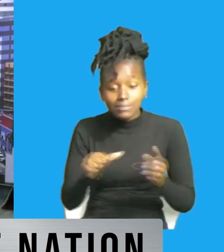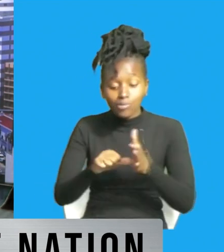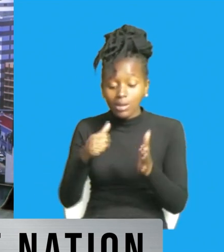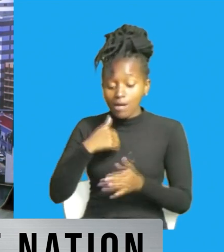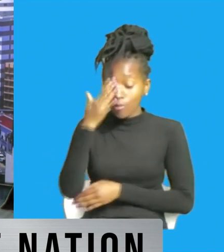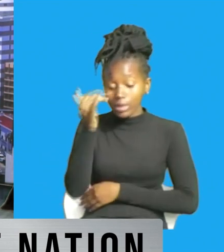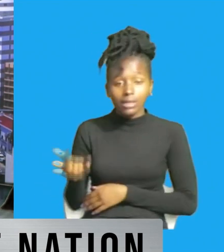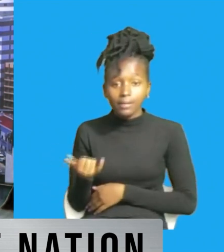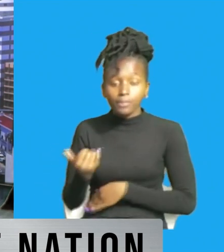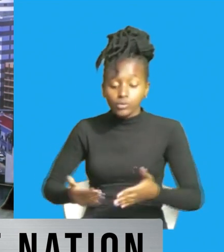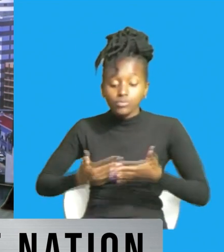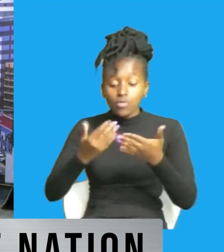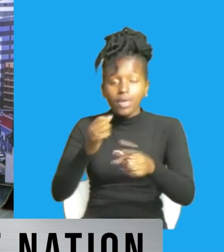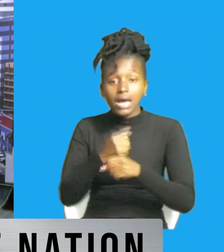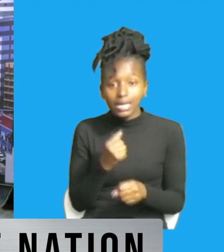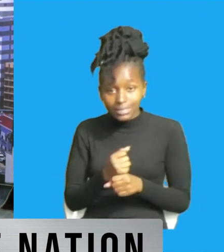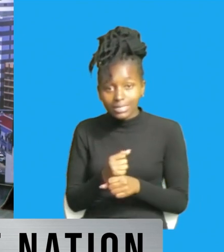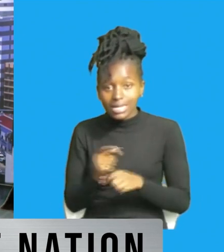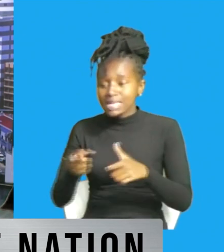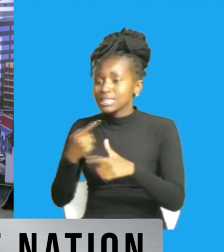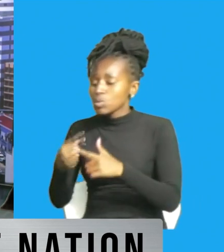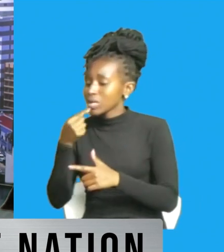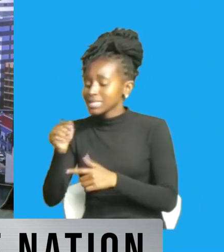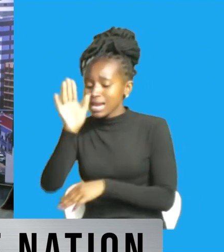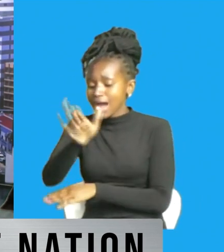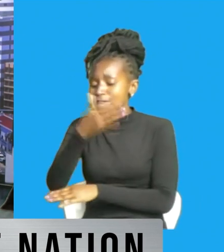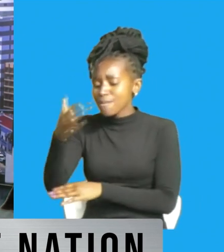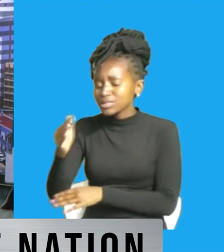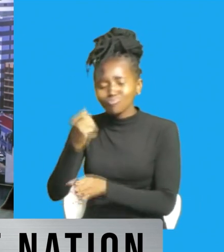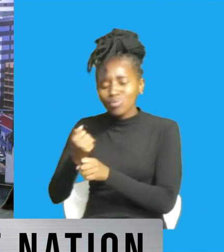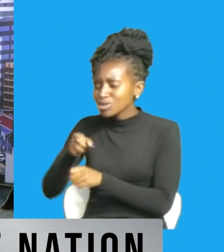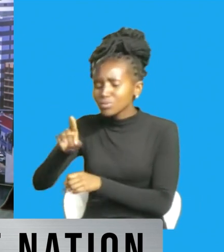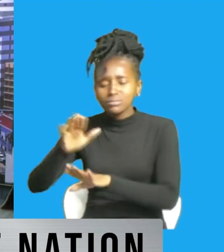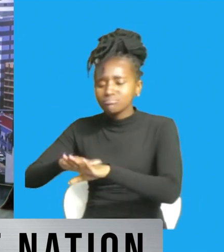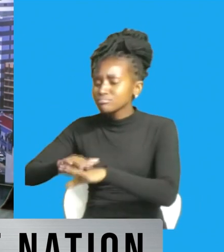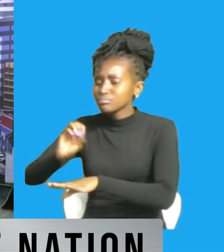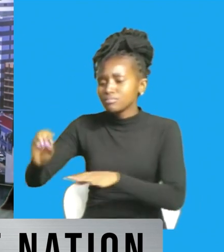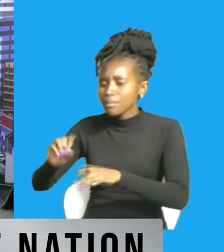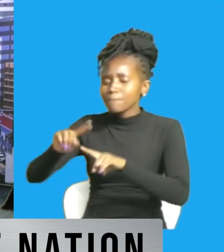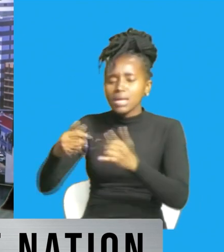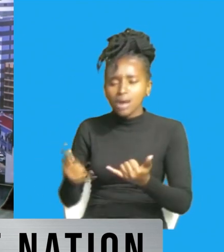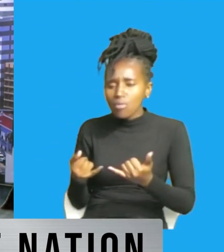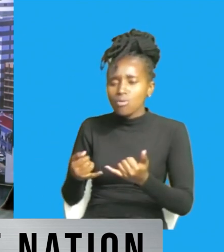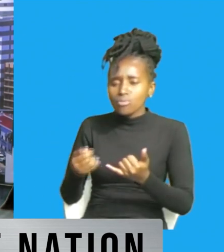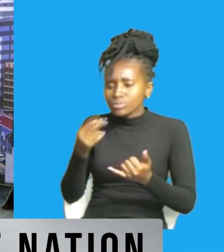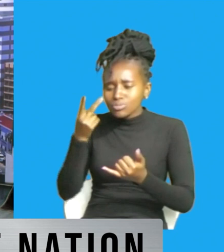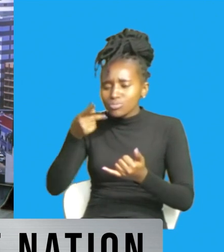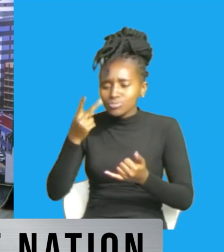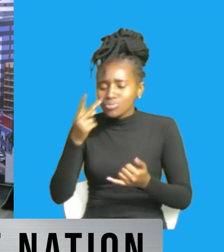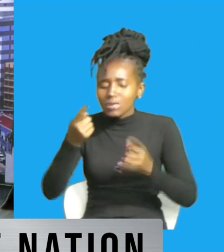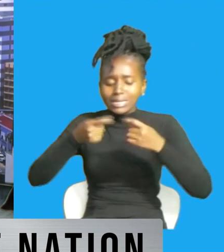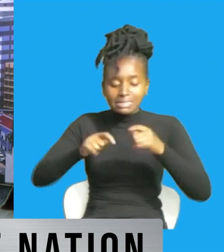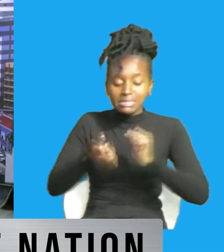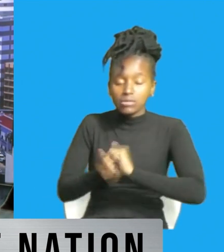nafasi wakaambia serikali hapana, hiki tujafanya vizuri, fanya hivi vizuri, fanya hivi vizuri? Where are we seeing that initiative? Yeah, and one of the